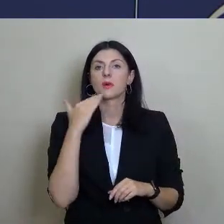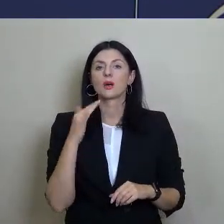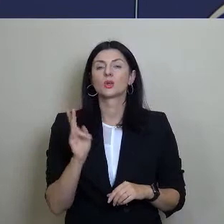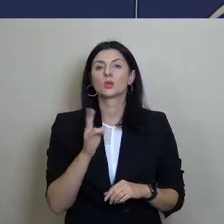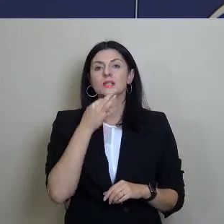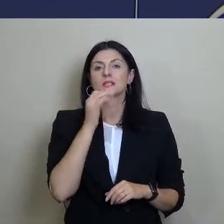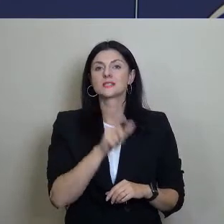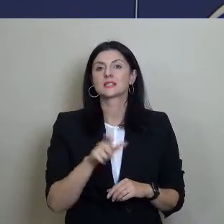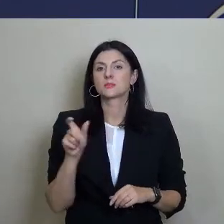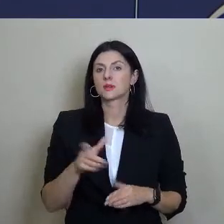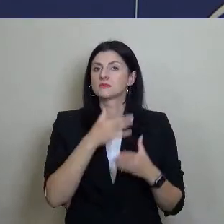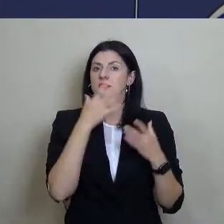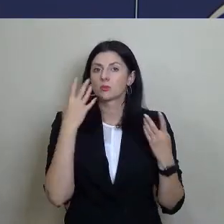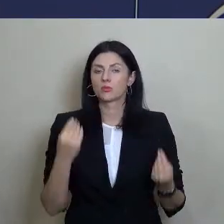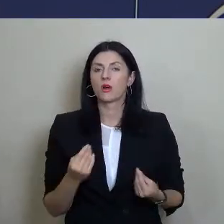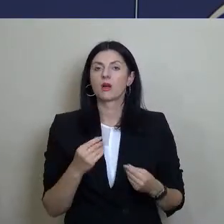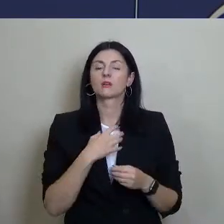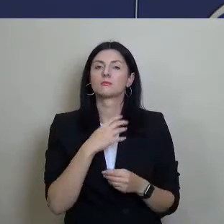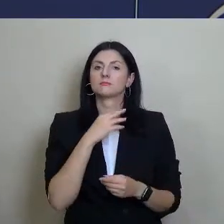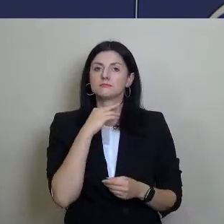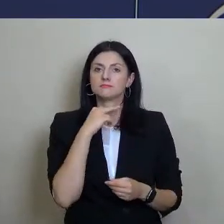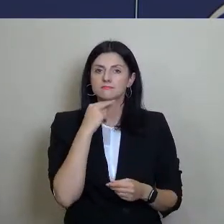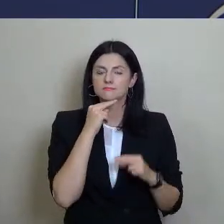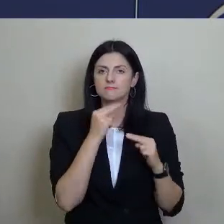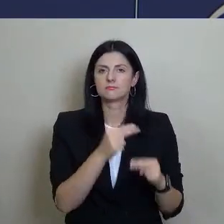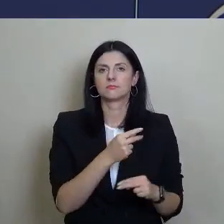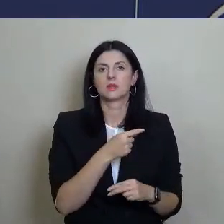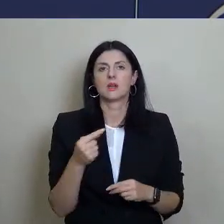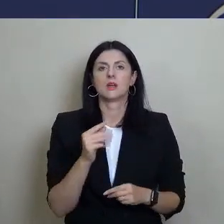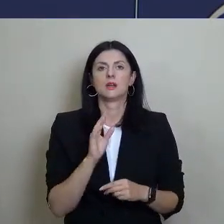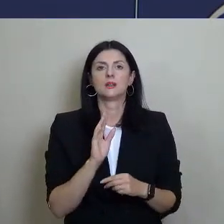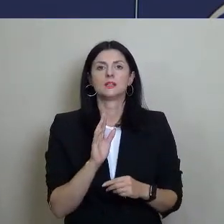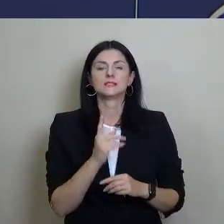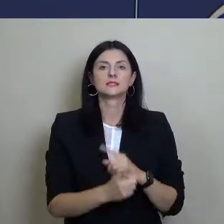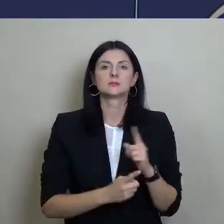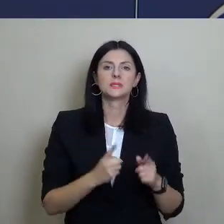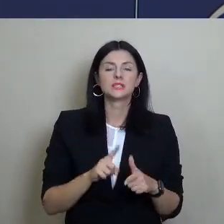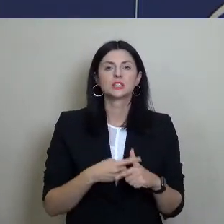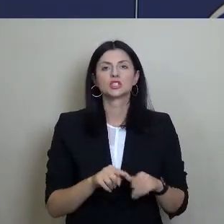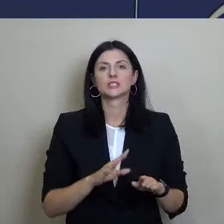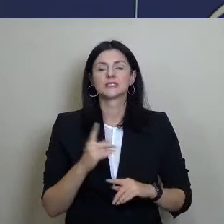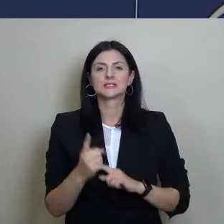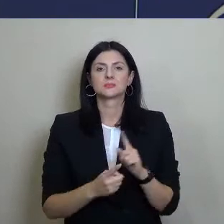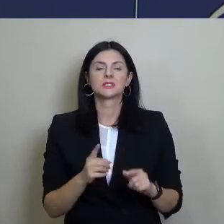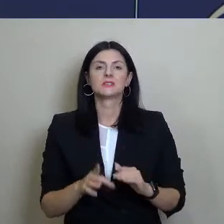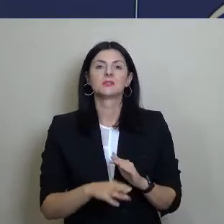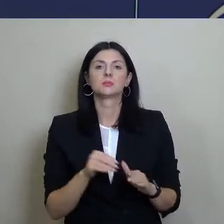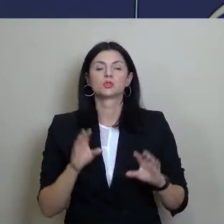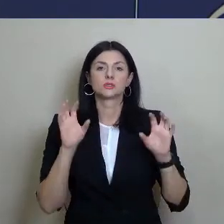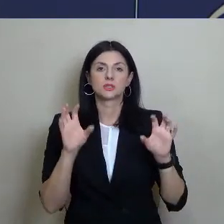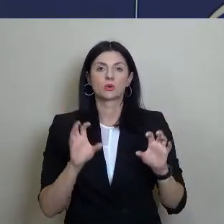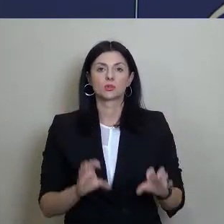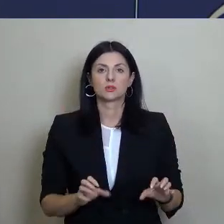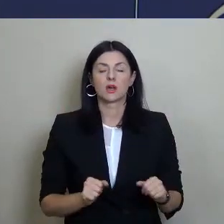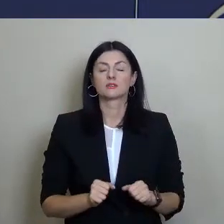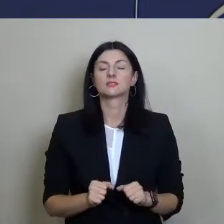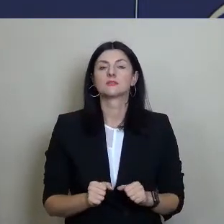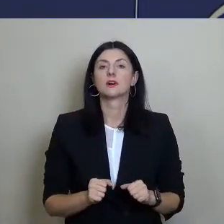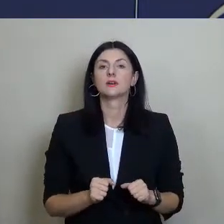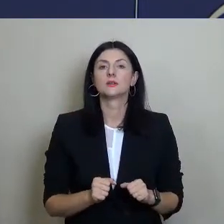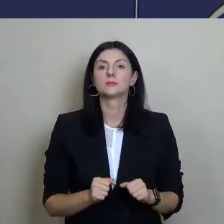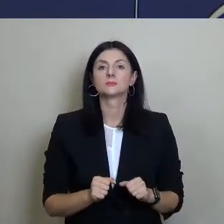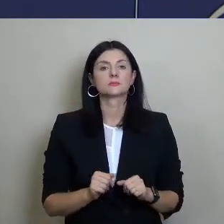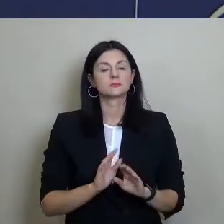no later than 1 year before elections. And often we forget that the code